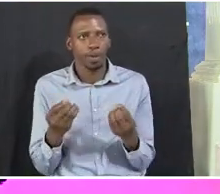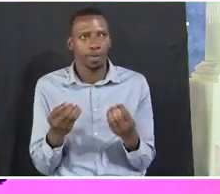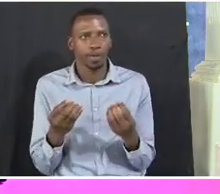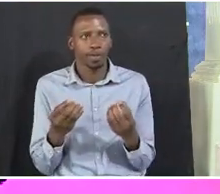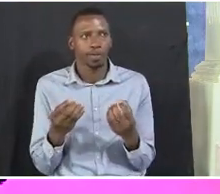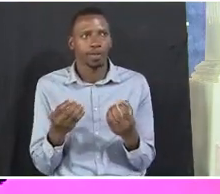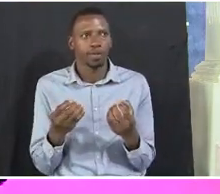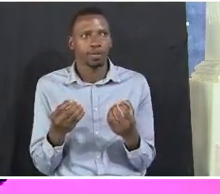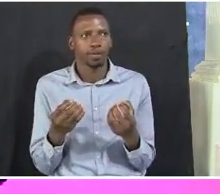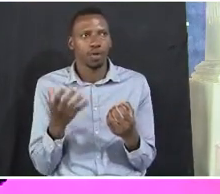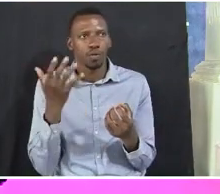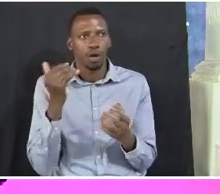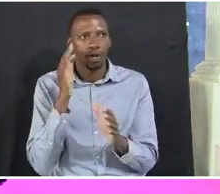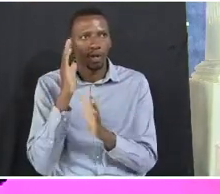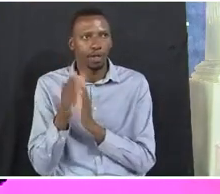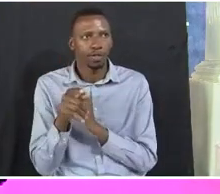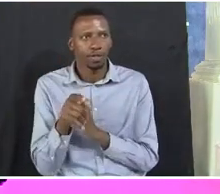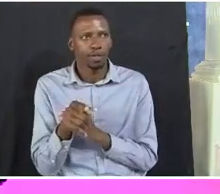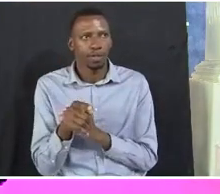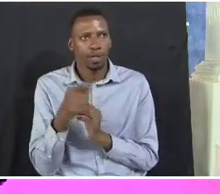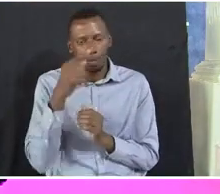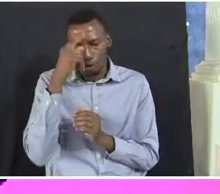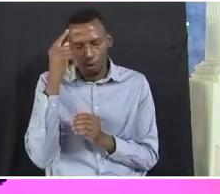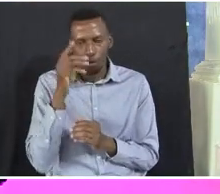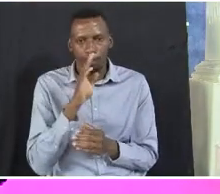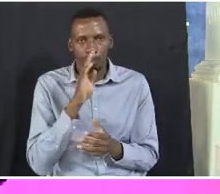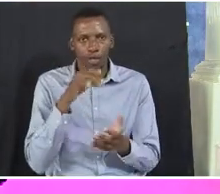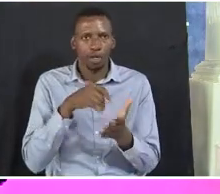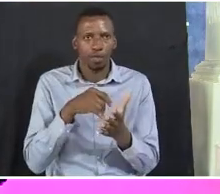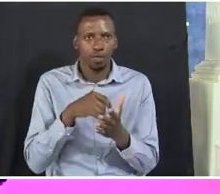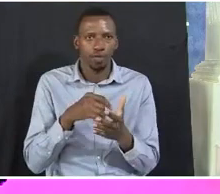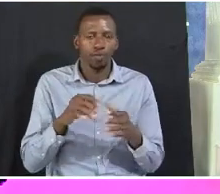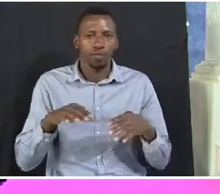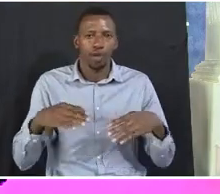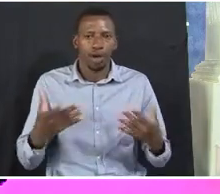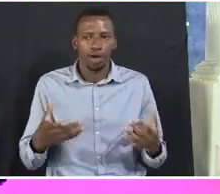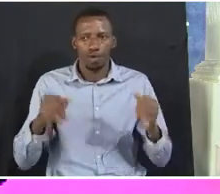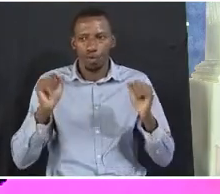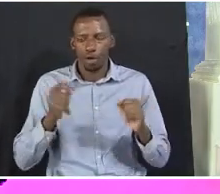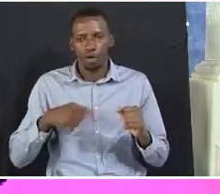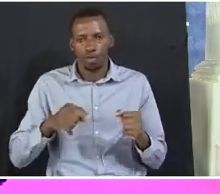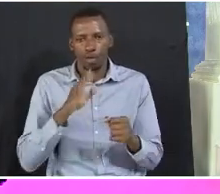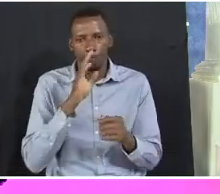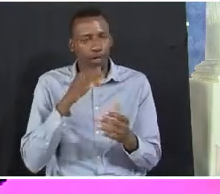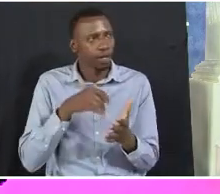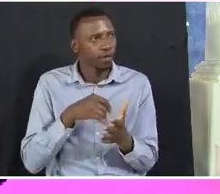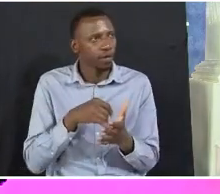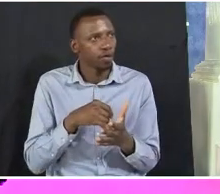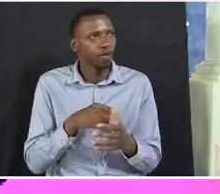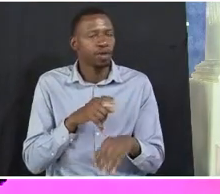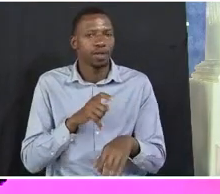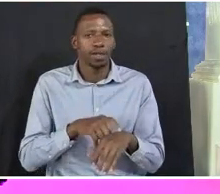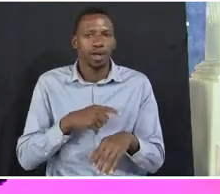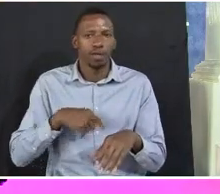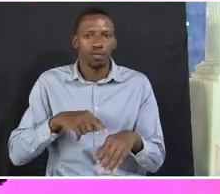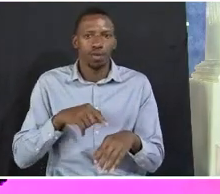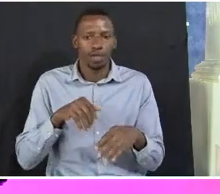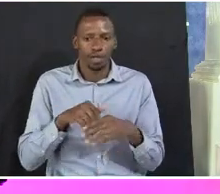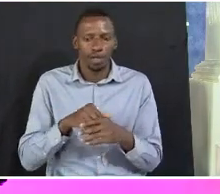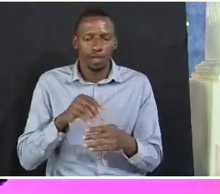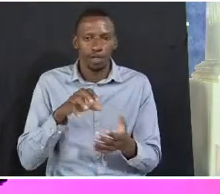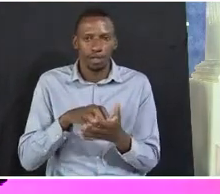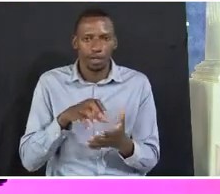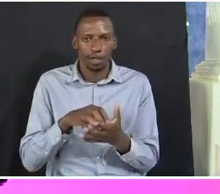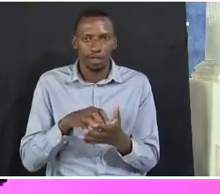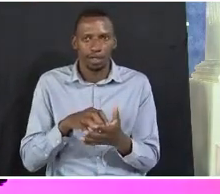of God? It is because get involved. How can we get involved when we are in the status we are in